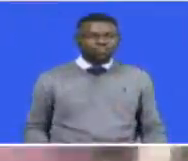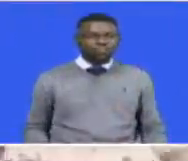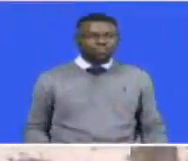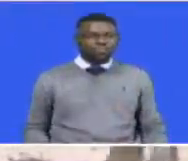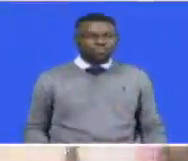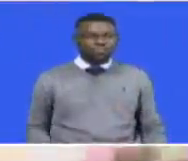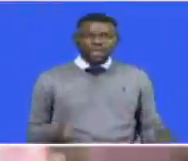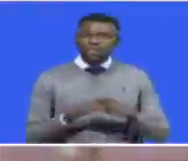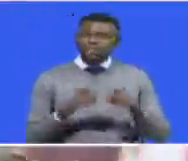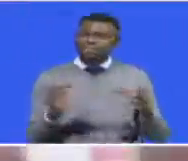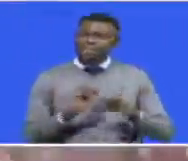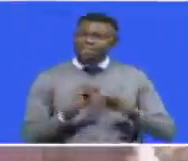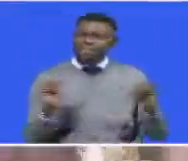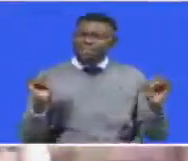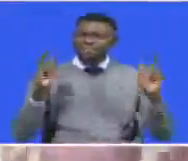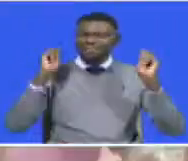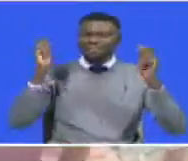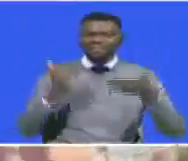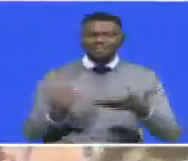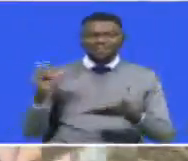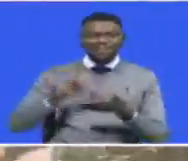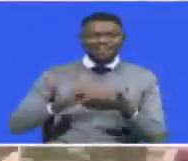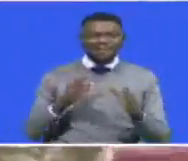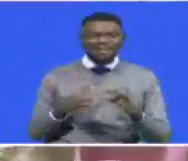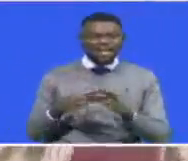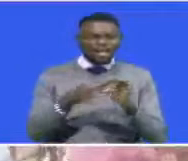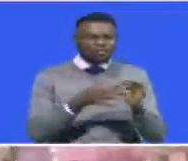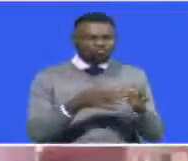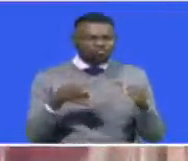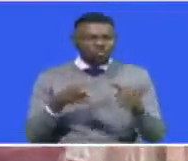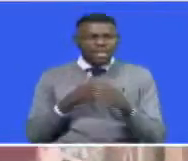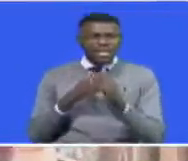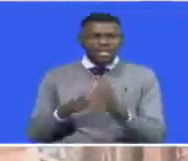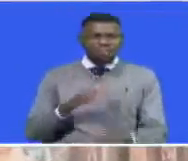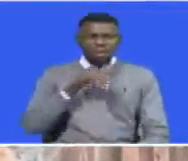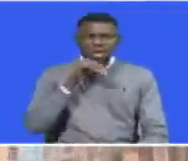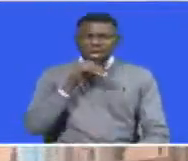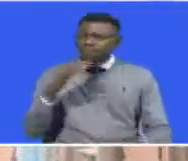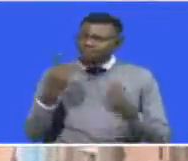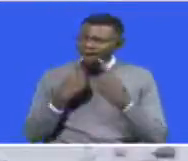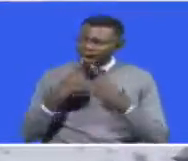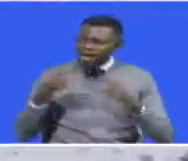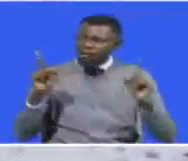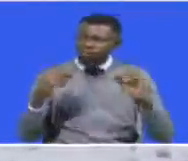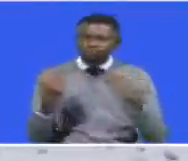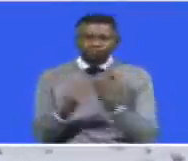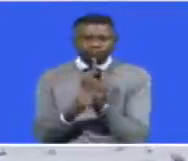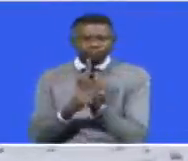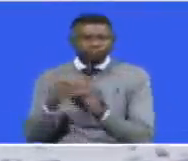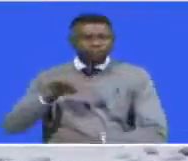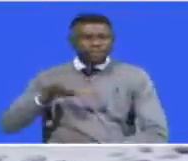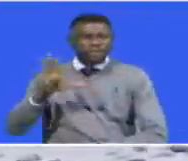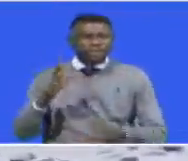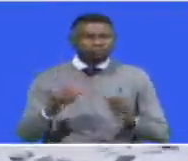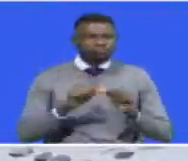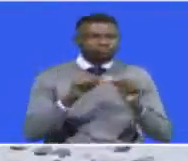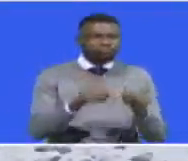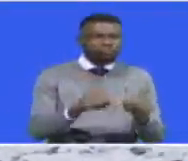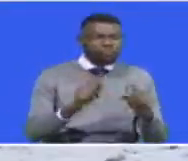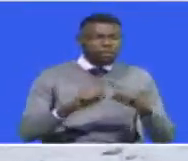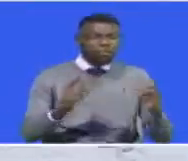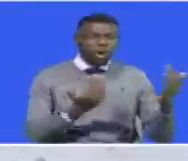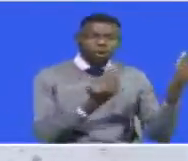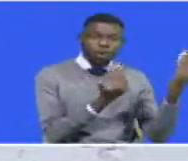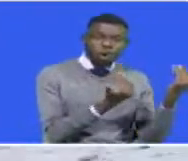Even as fresh demonstrations called by Azimio leader Raila Odinga in different parts of the country resumed, hopes that the